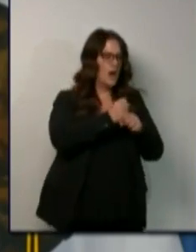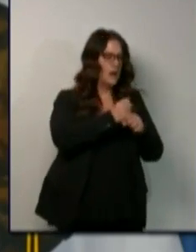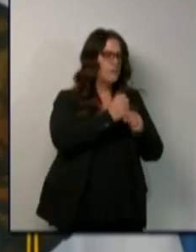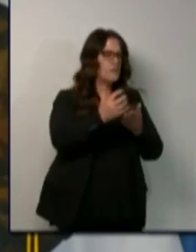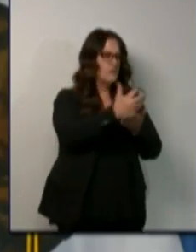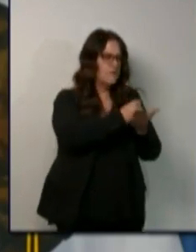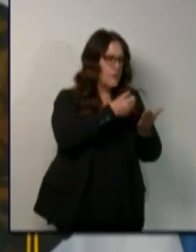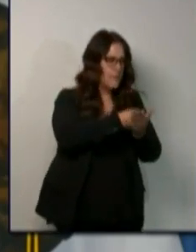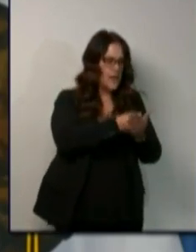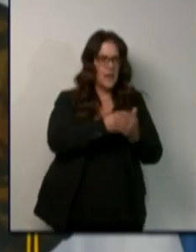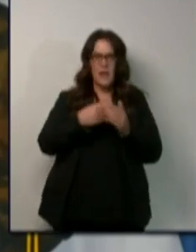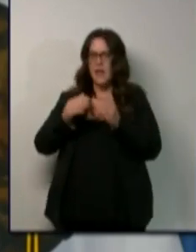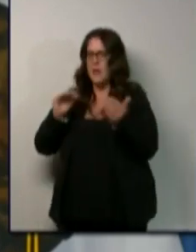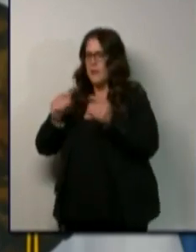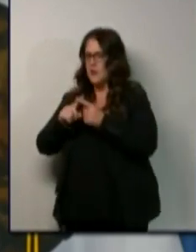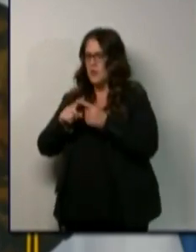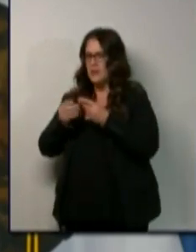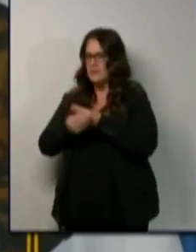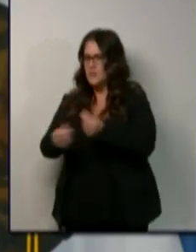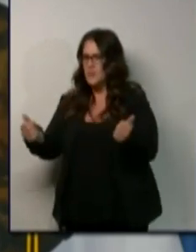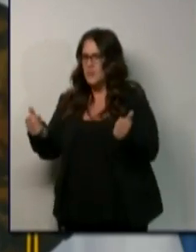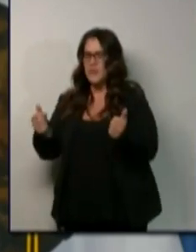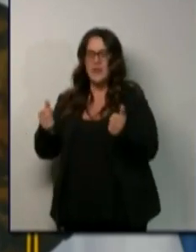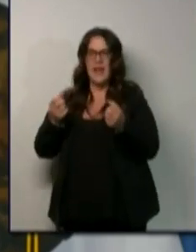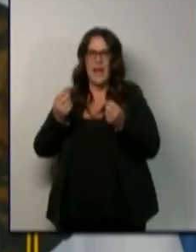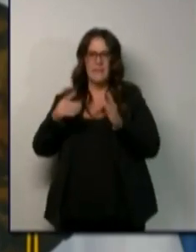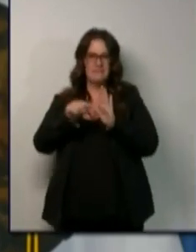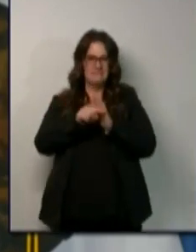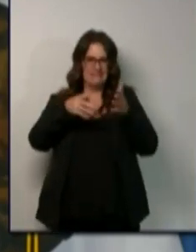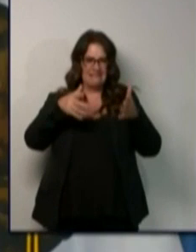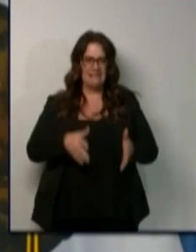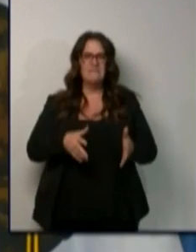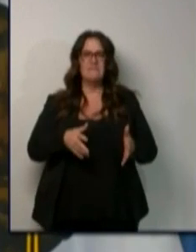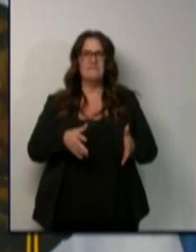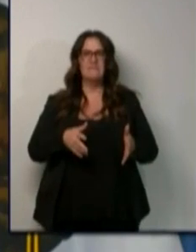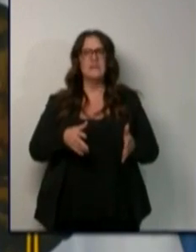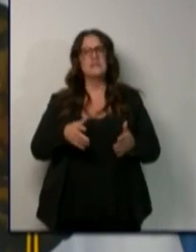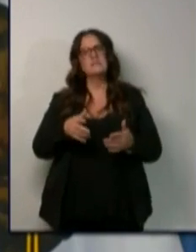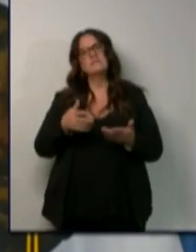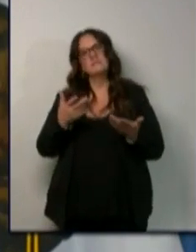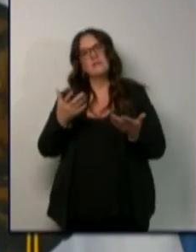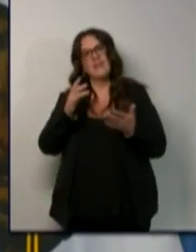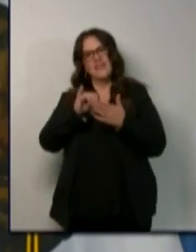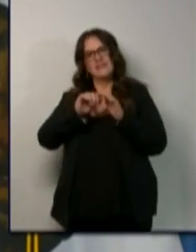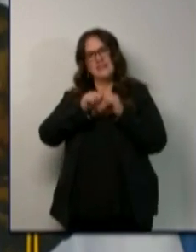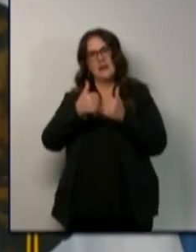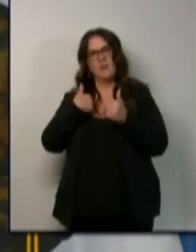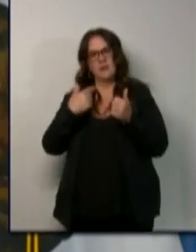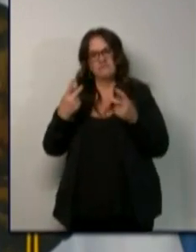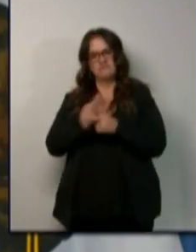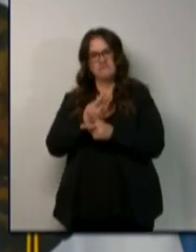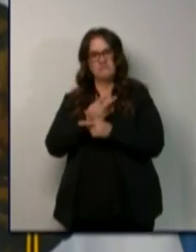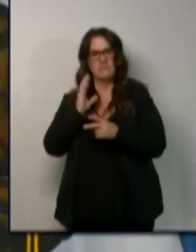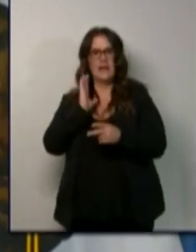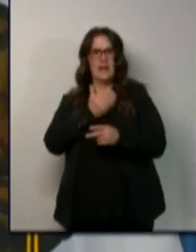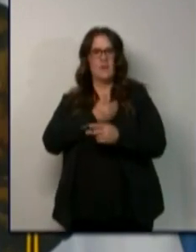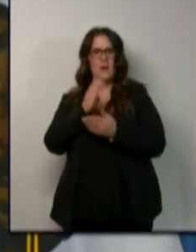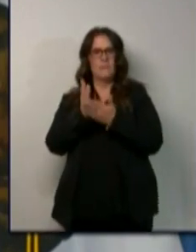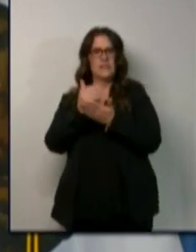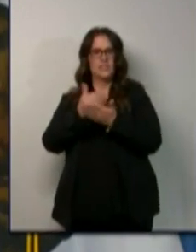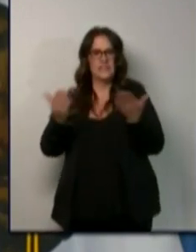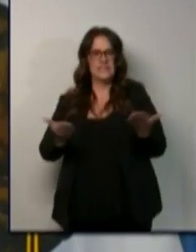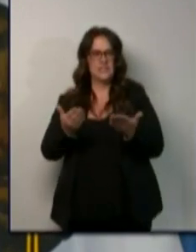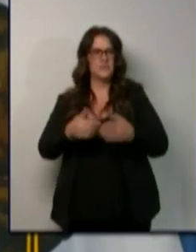$54.3 billion of scaffolding and architecture around this budget. But let me go back. I talked to you